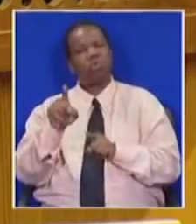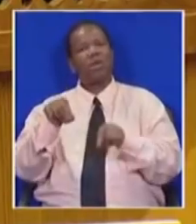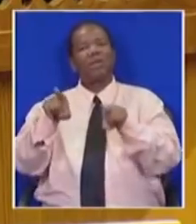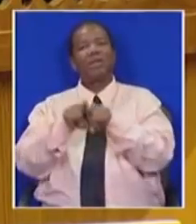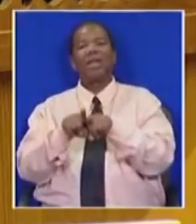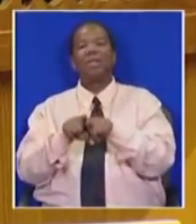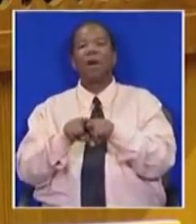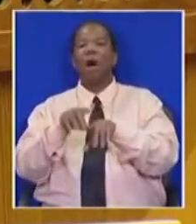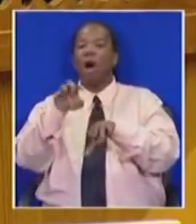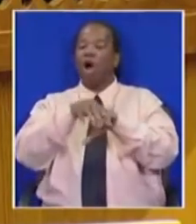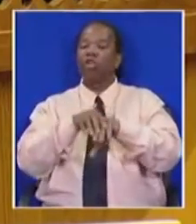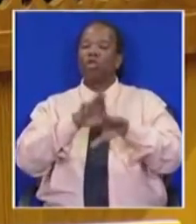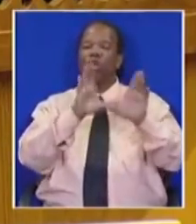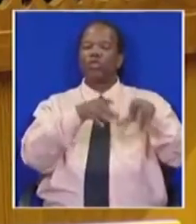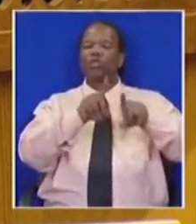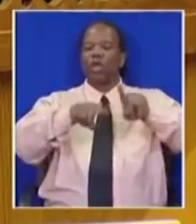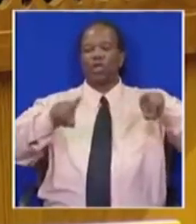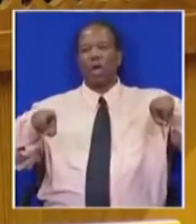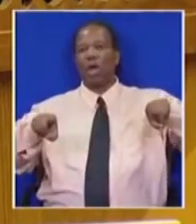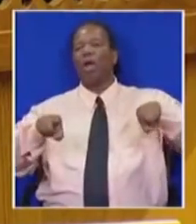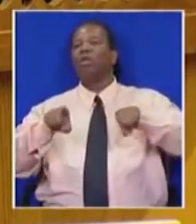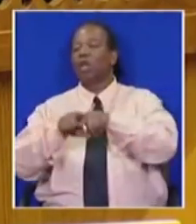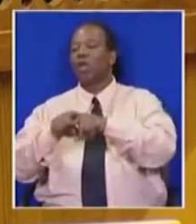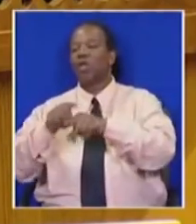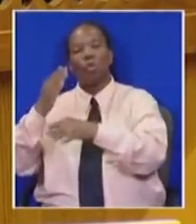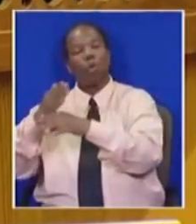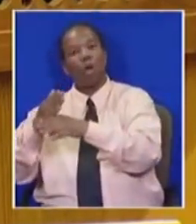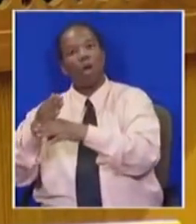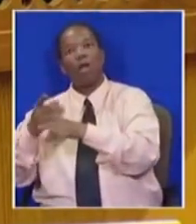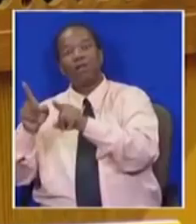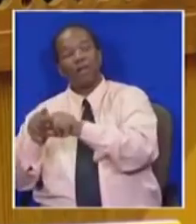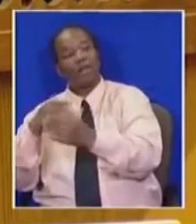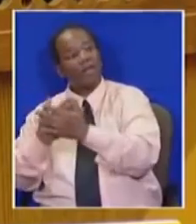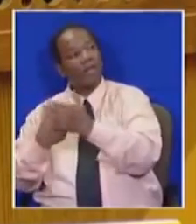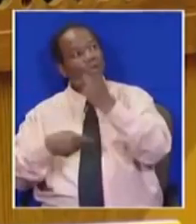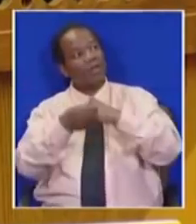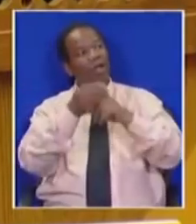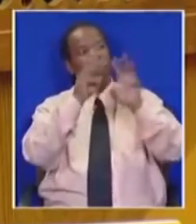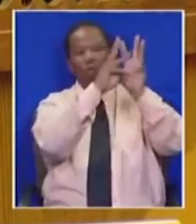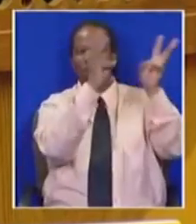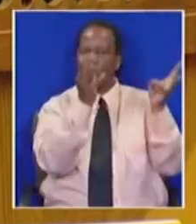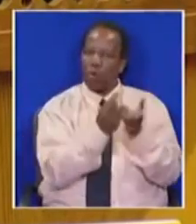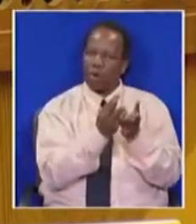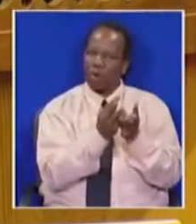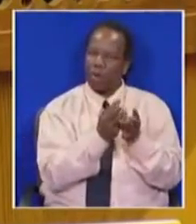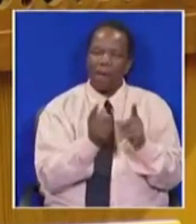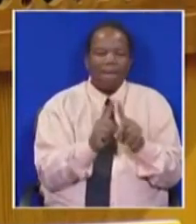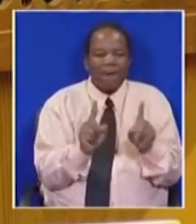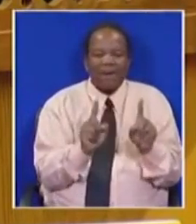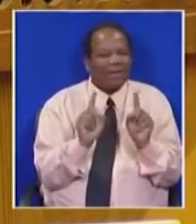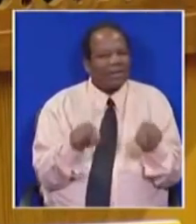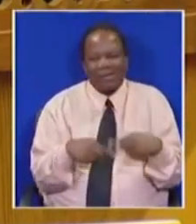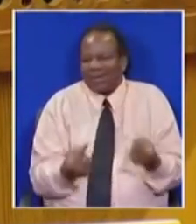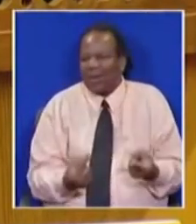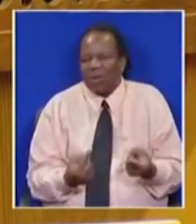agricultural sector whose wonderful produce fill the shelves all over the world. But we absolutely cannot afford this if farmers do